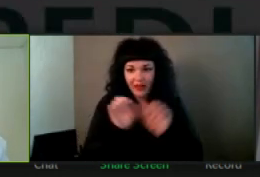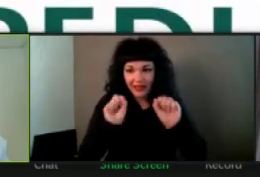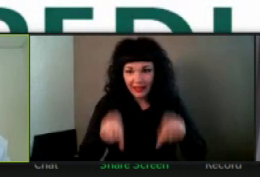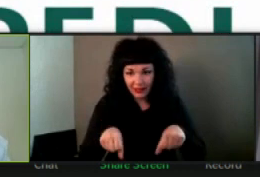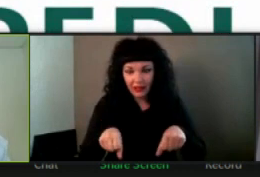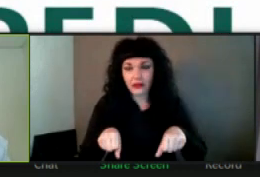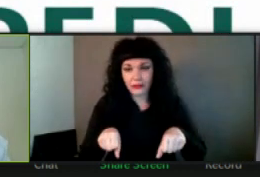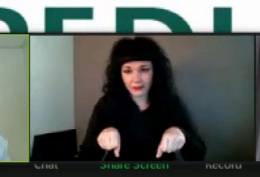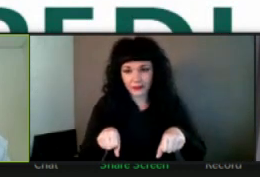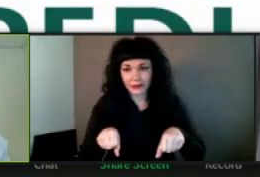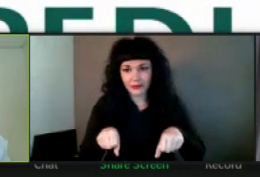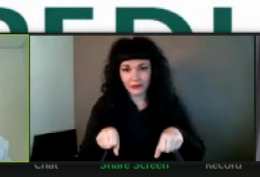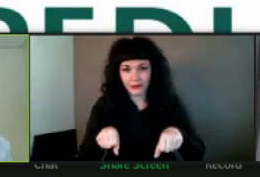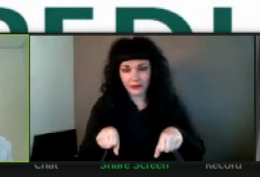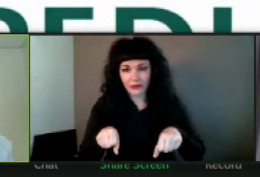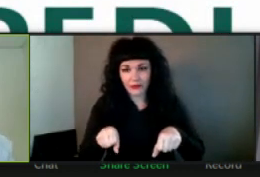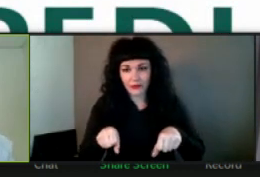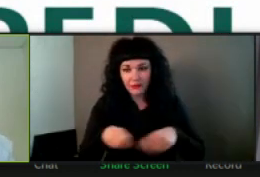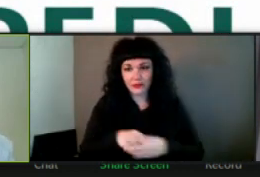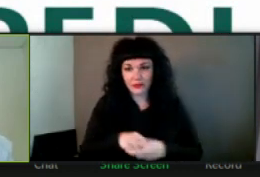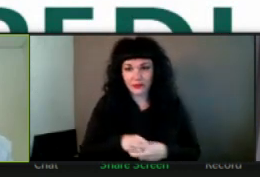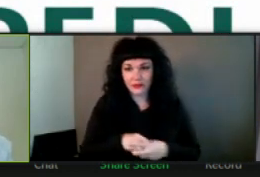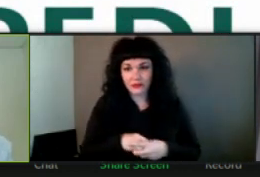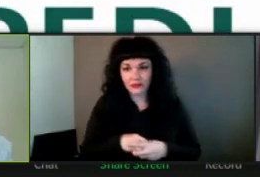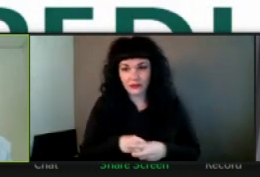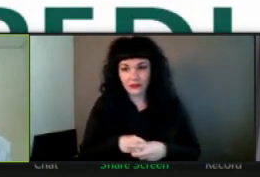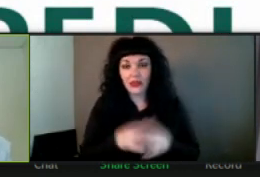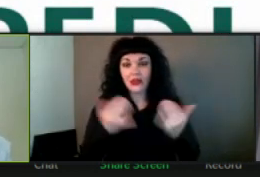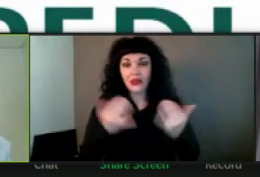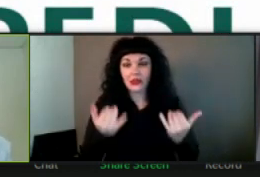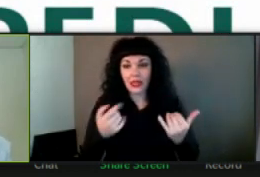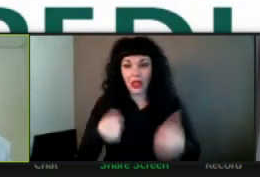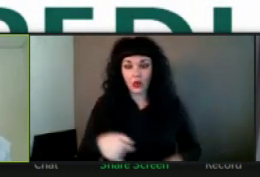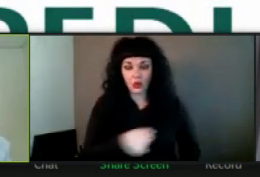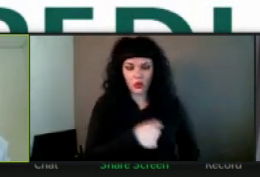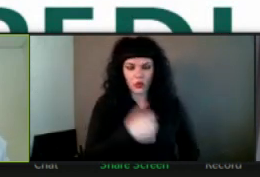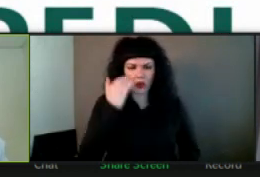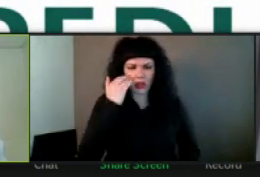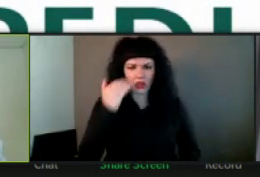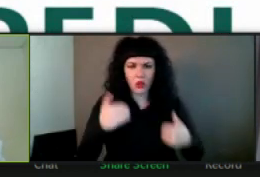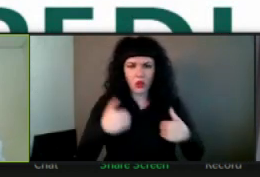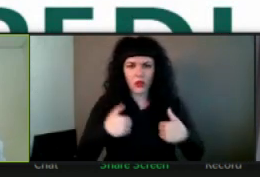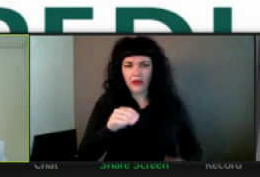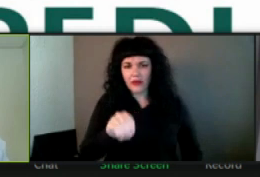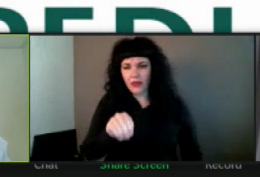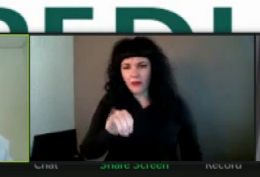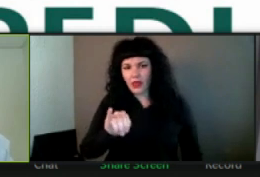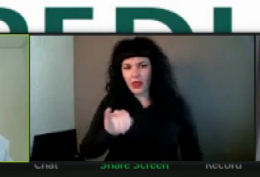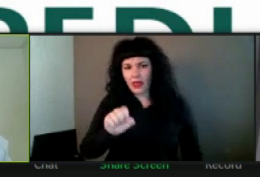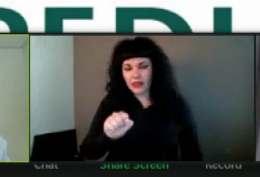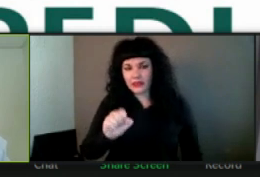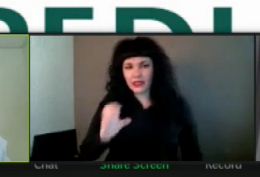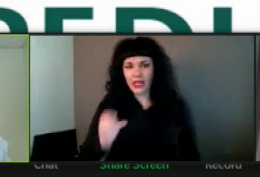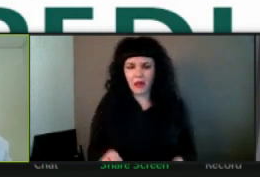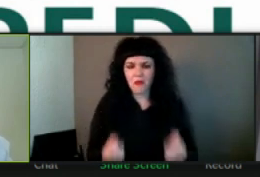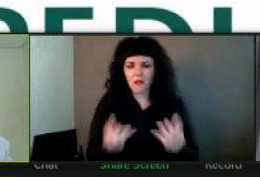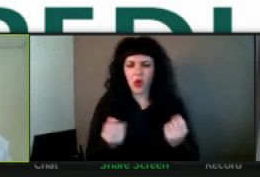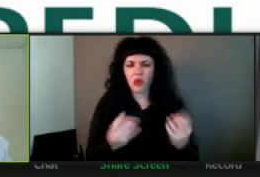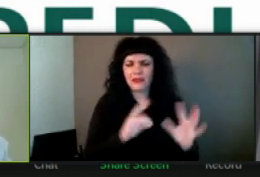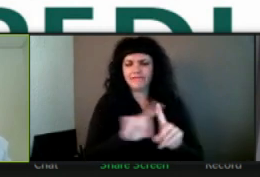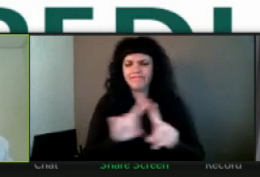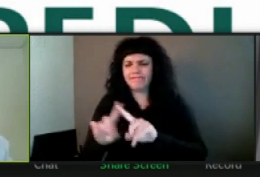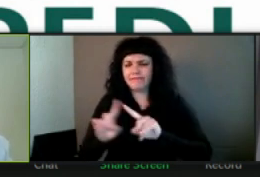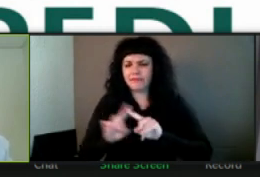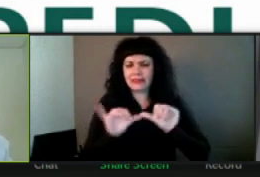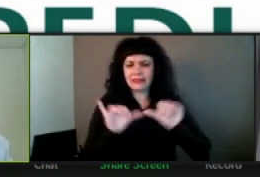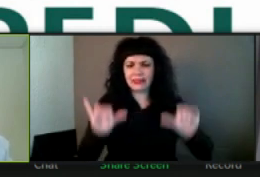probably this so-called multi-system inflammation syndrome, or the MIS-C, associated with